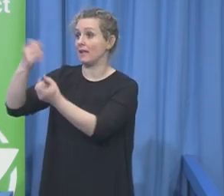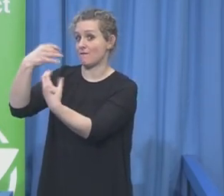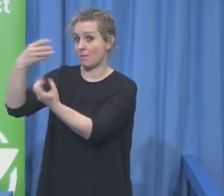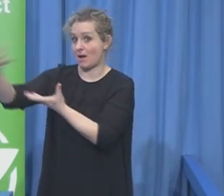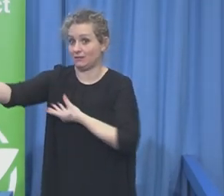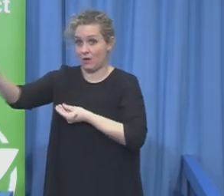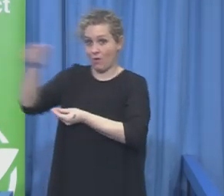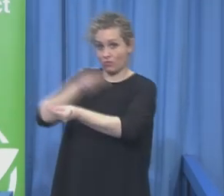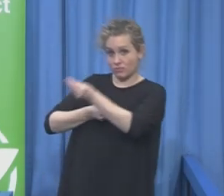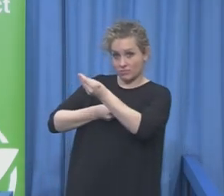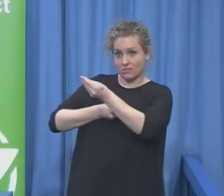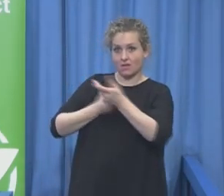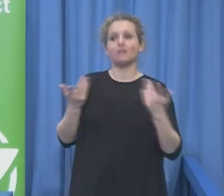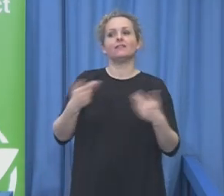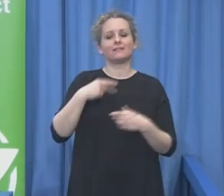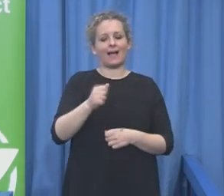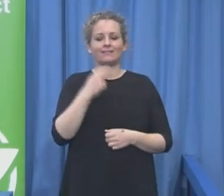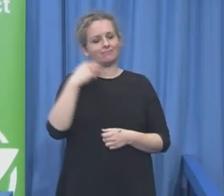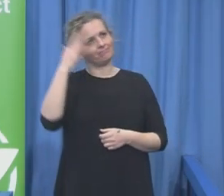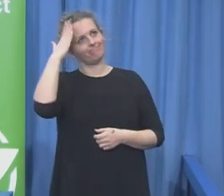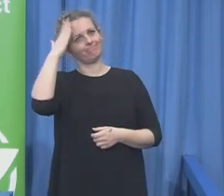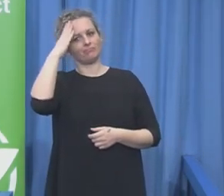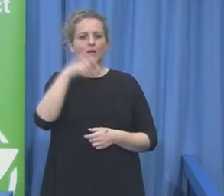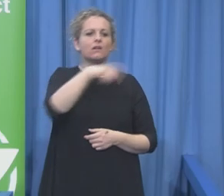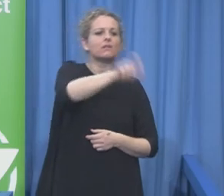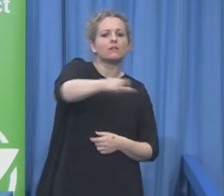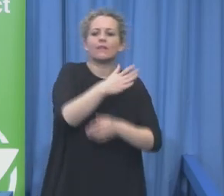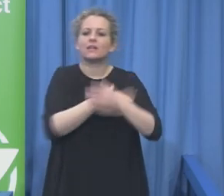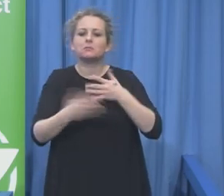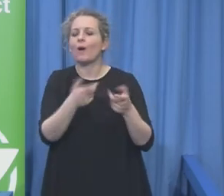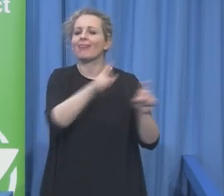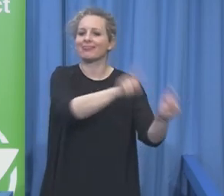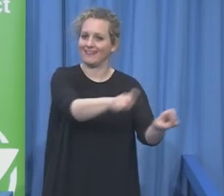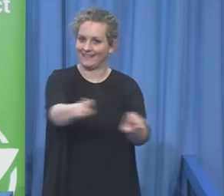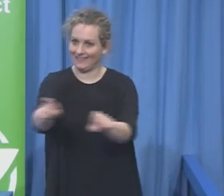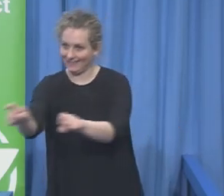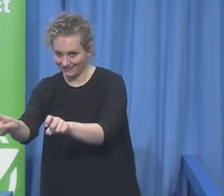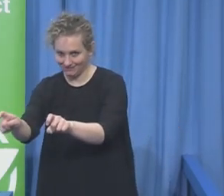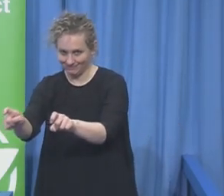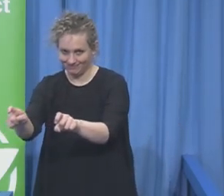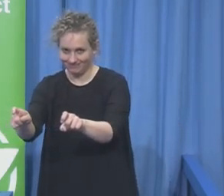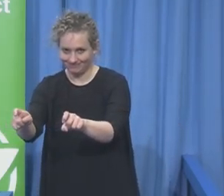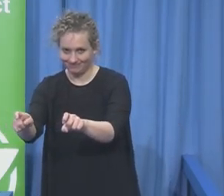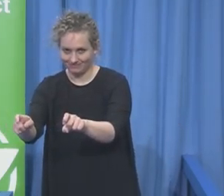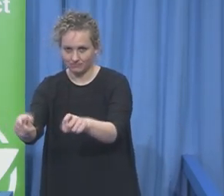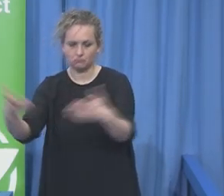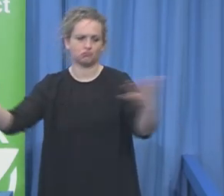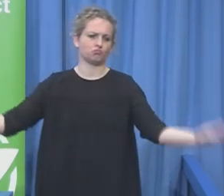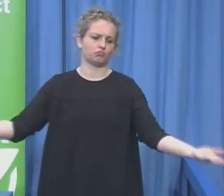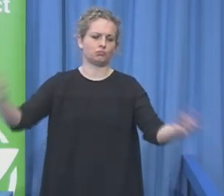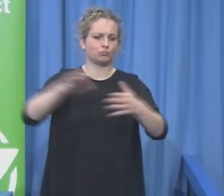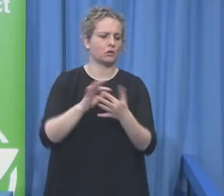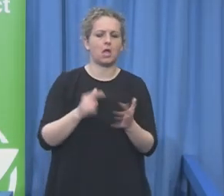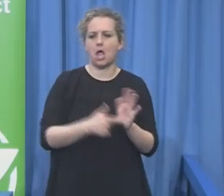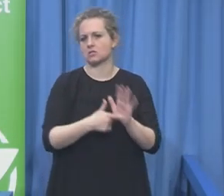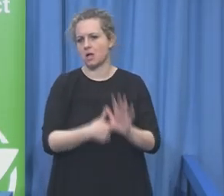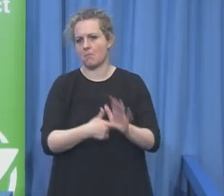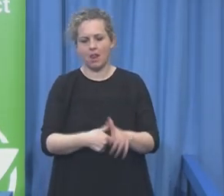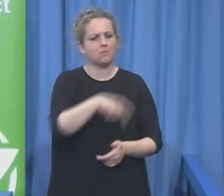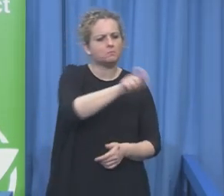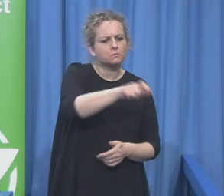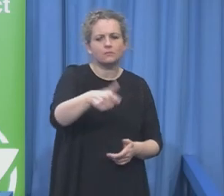sewing, tailoring, construction skills, which are not moving that much. But we have also high levels trainings